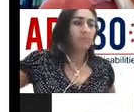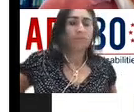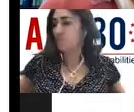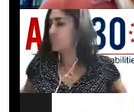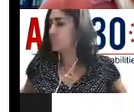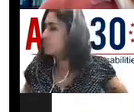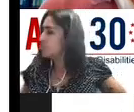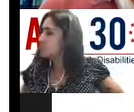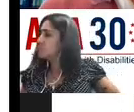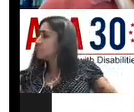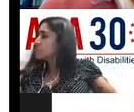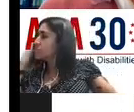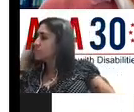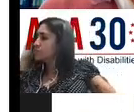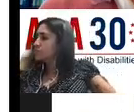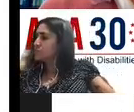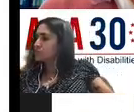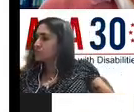They've been very